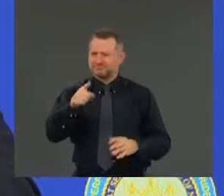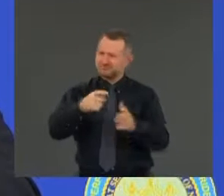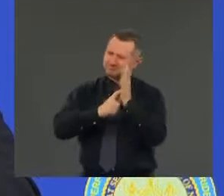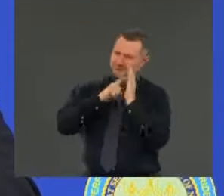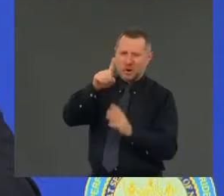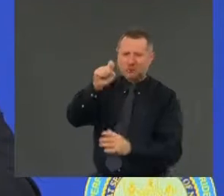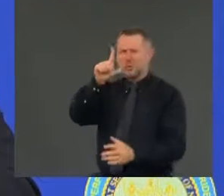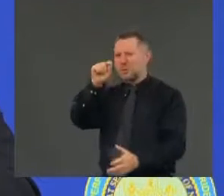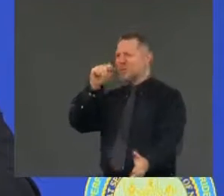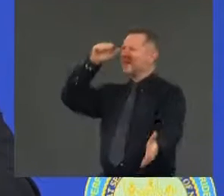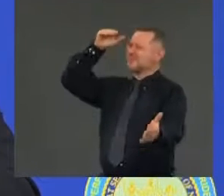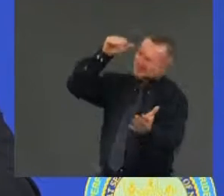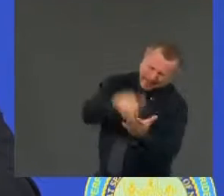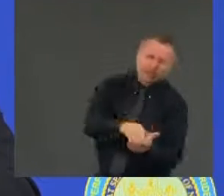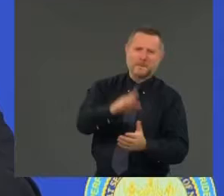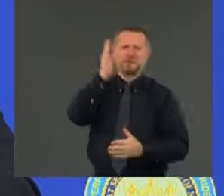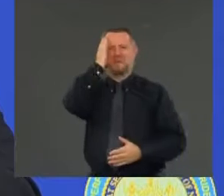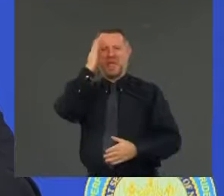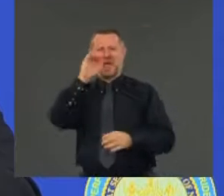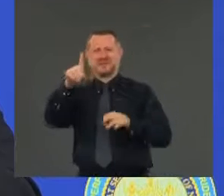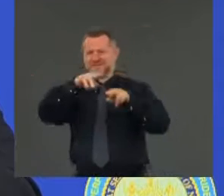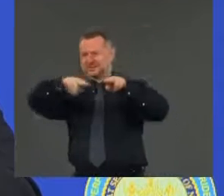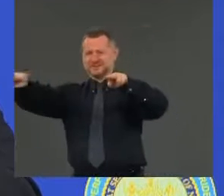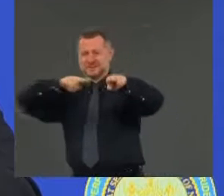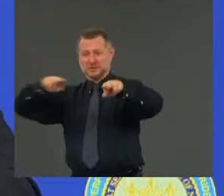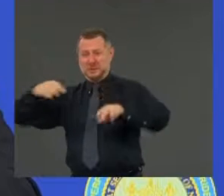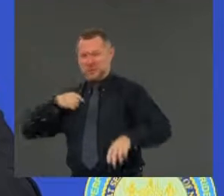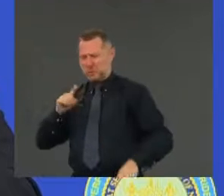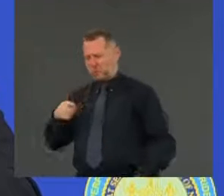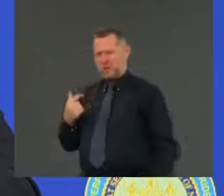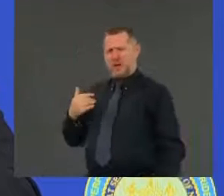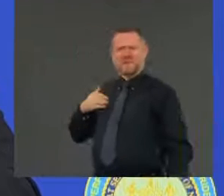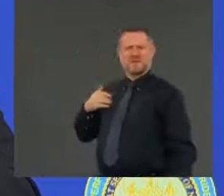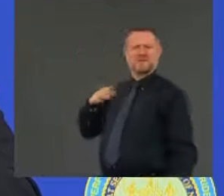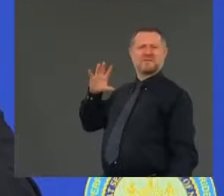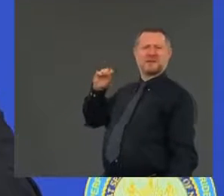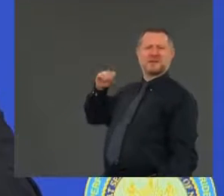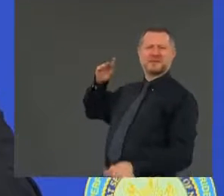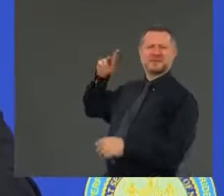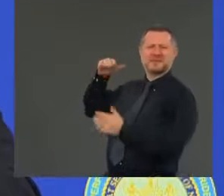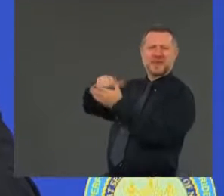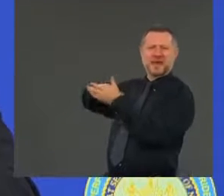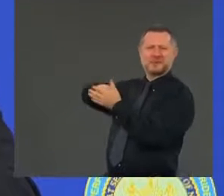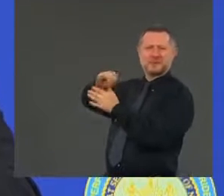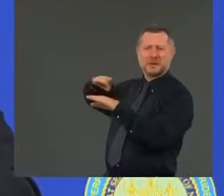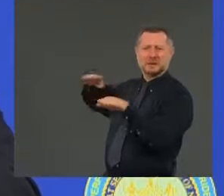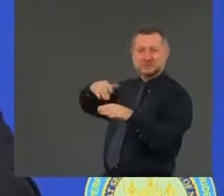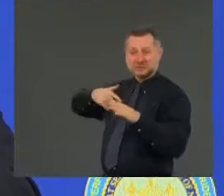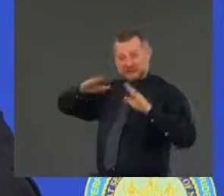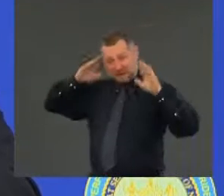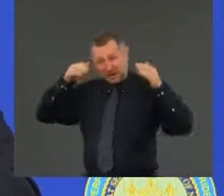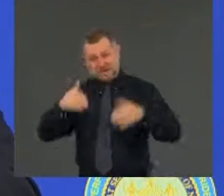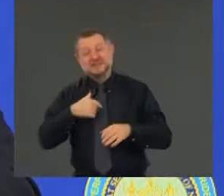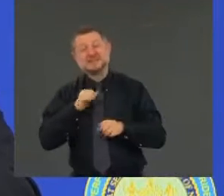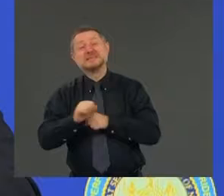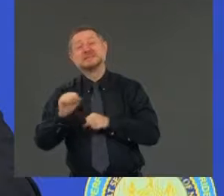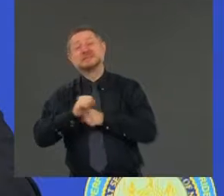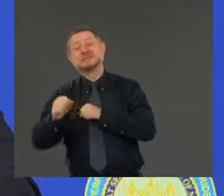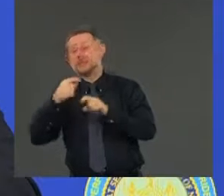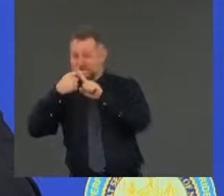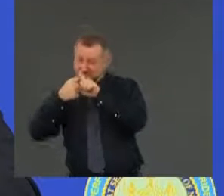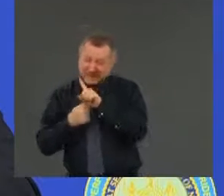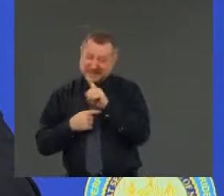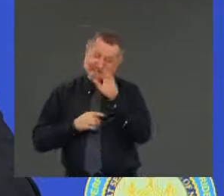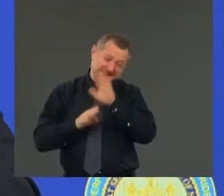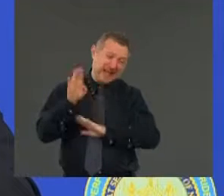only have 50,000 hospital beds. I spent 1 month developing thousands of